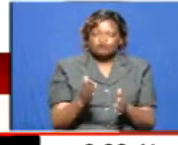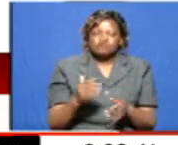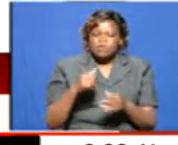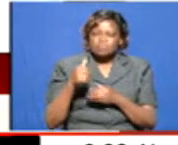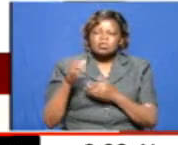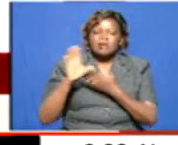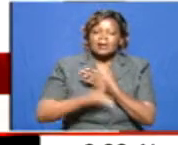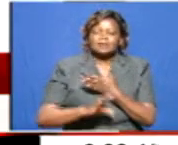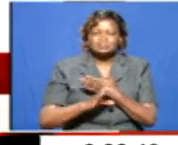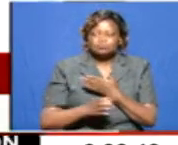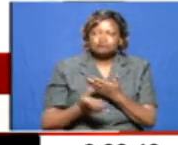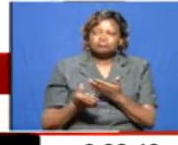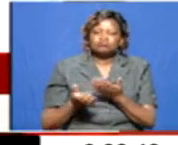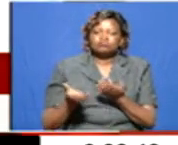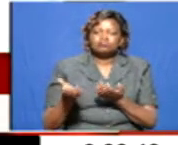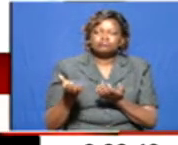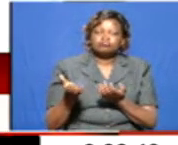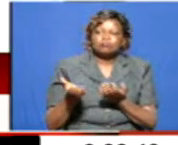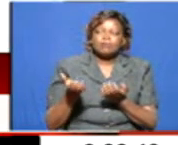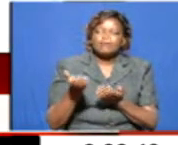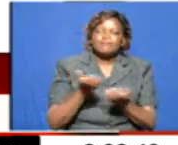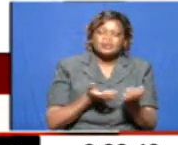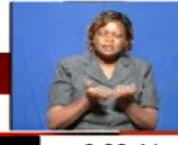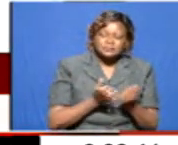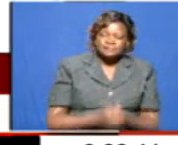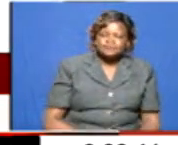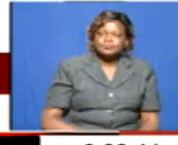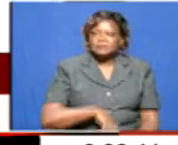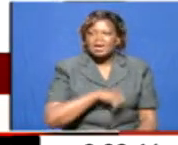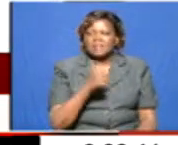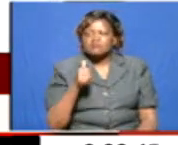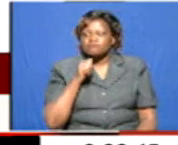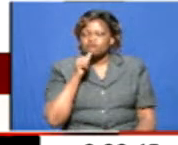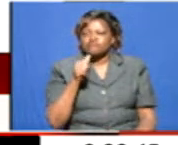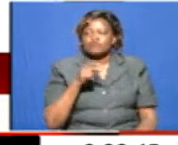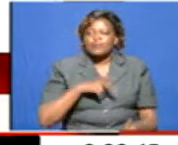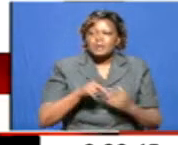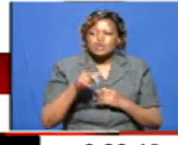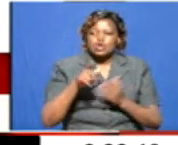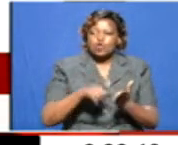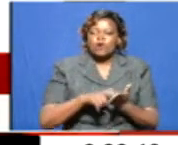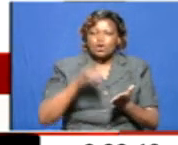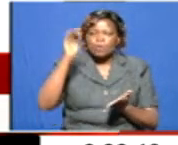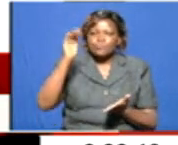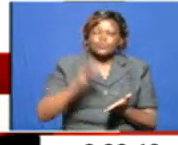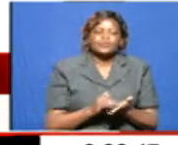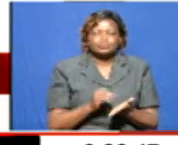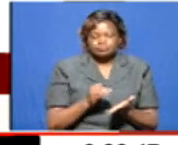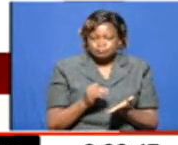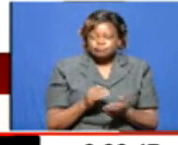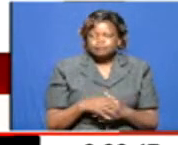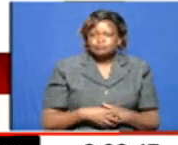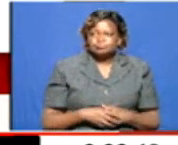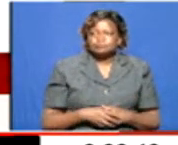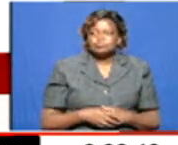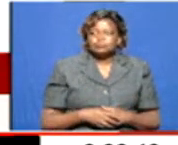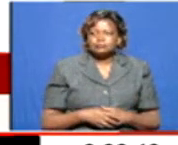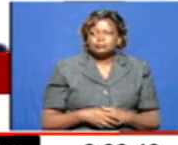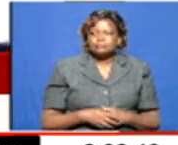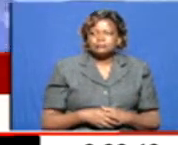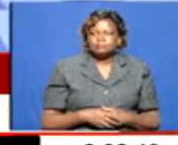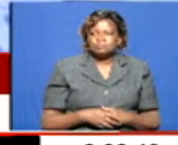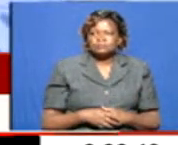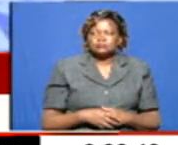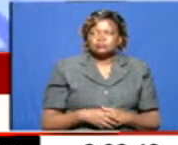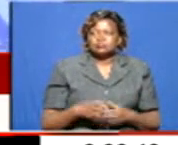The ratio of non-performing loans fell to 8.9% from 10.4%. The group